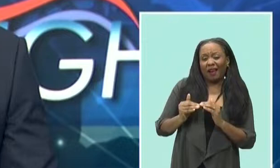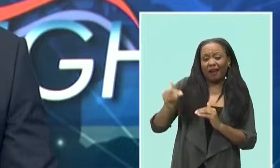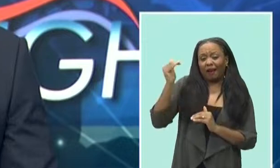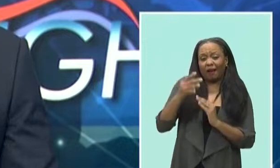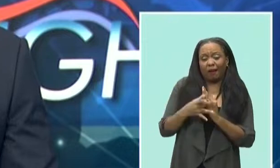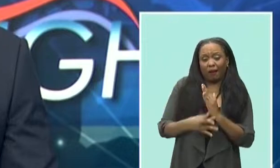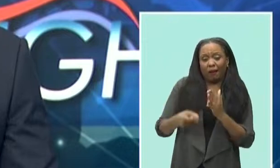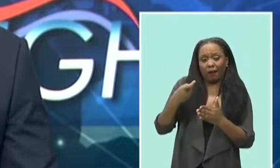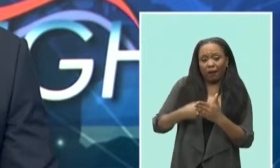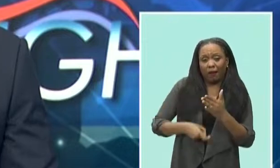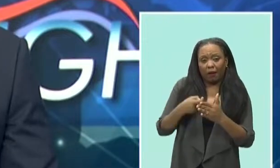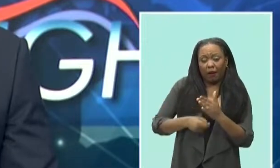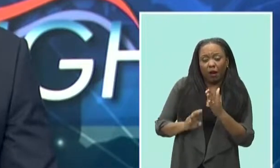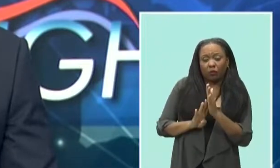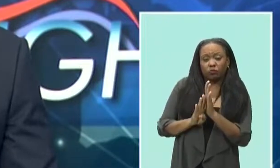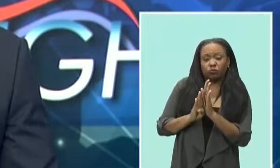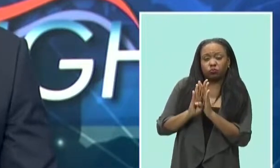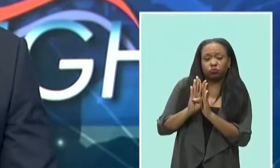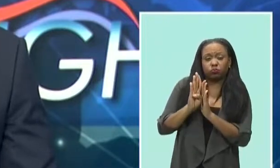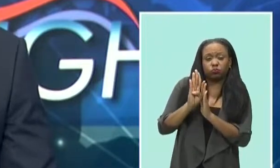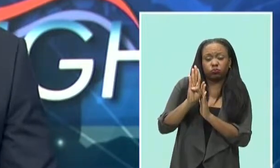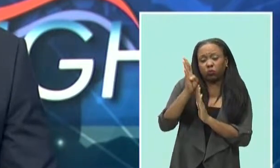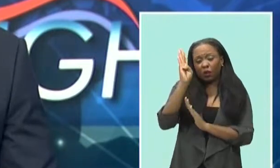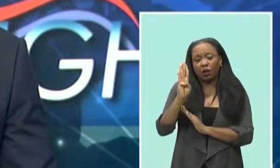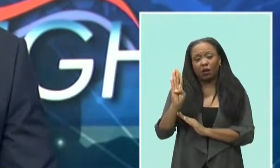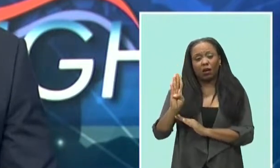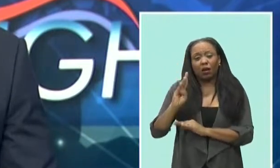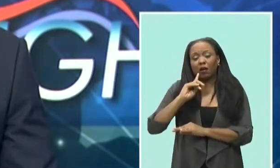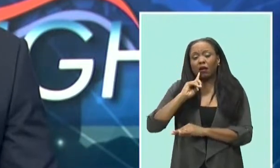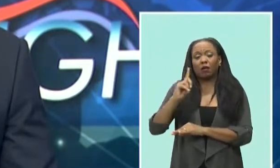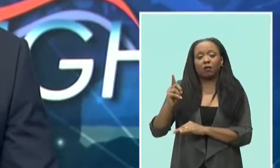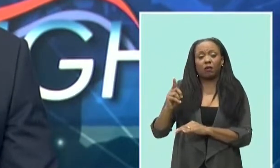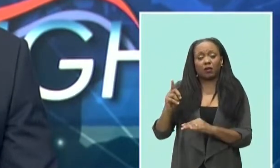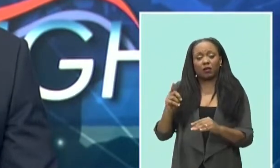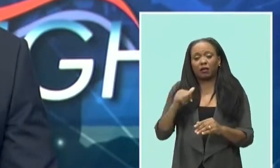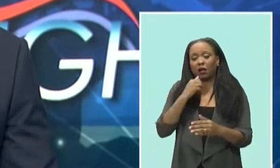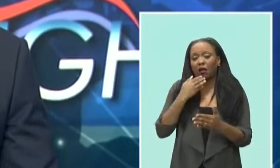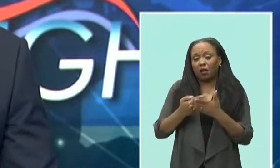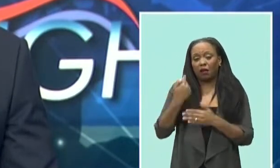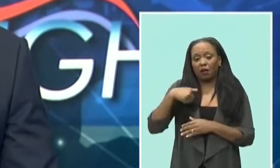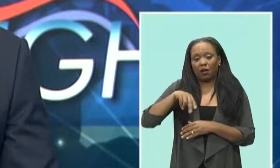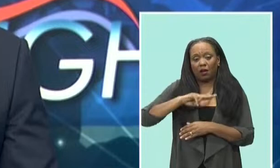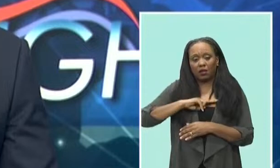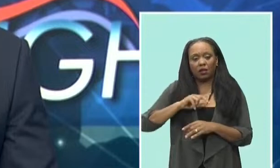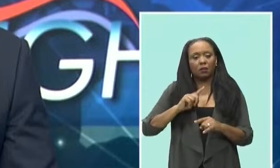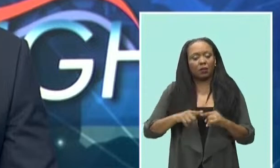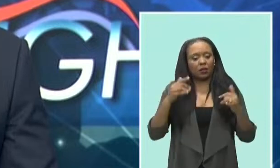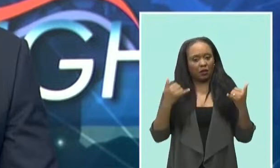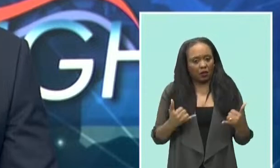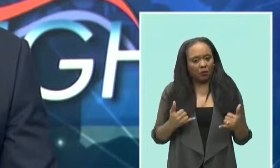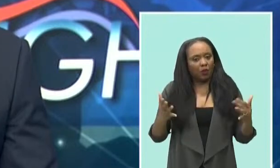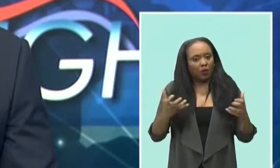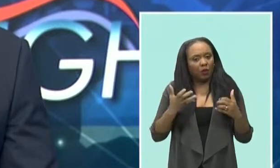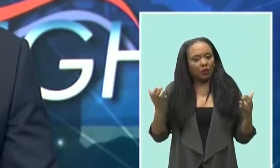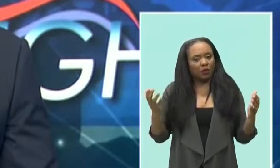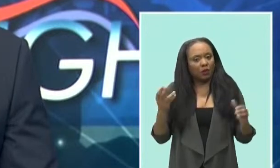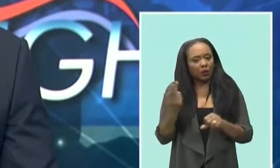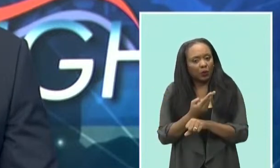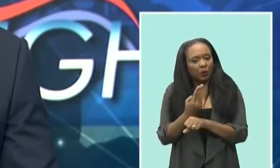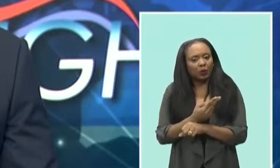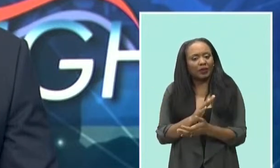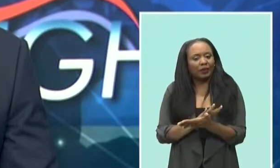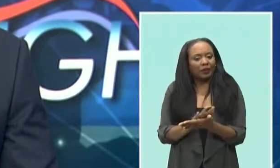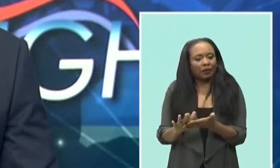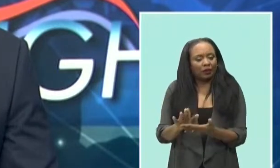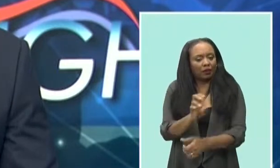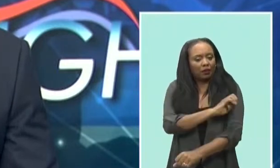and eroded the country's foreign reserves. Mr. Haynes says the bank therefore supports efforts that encourage the use of clean energy